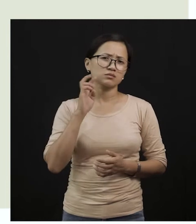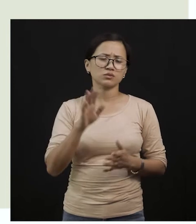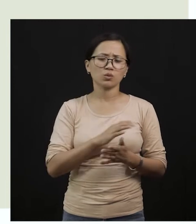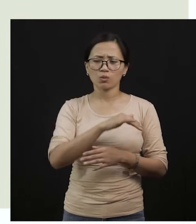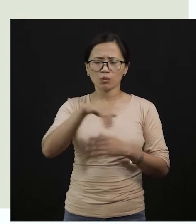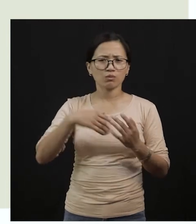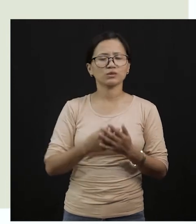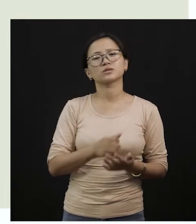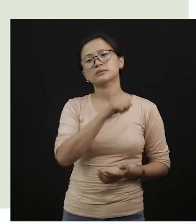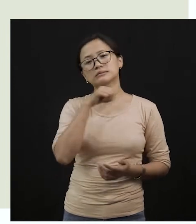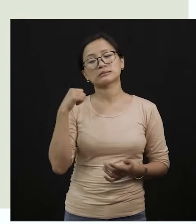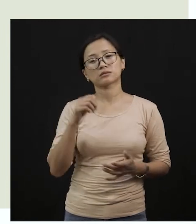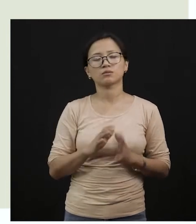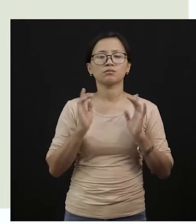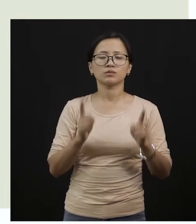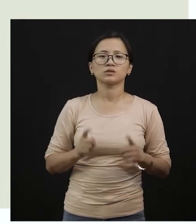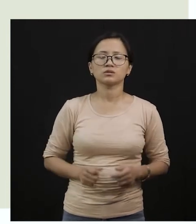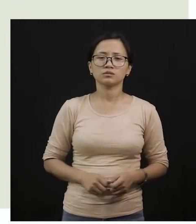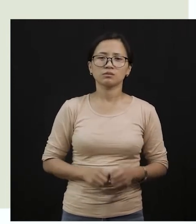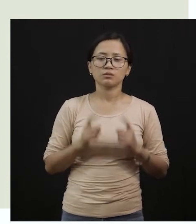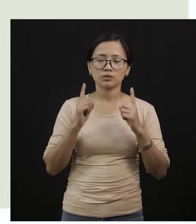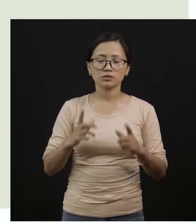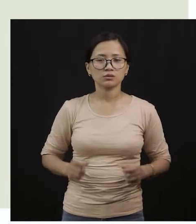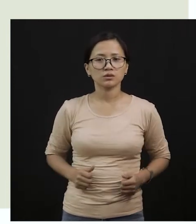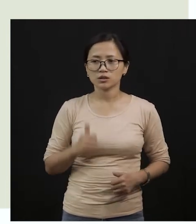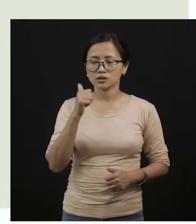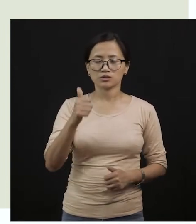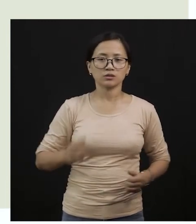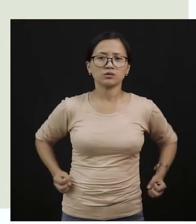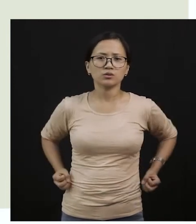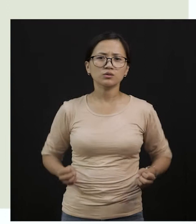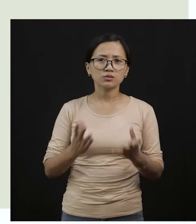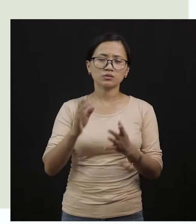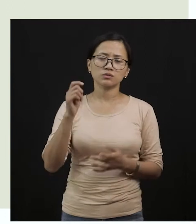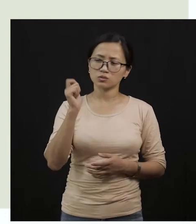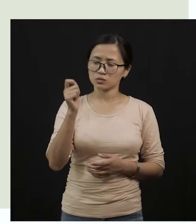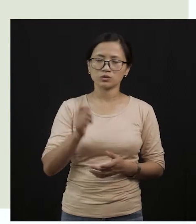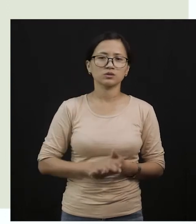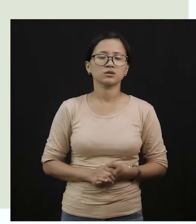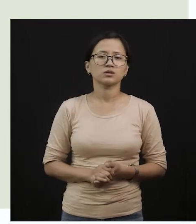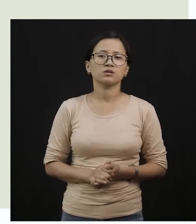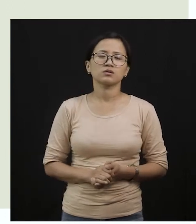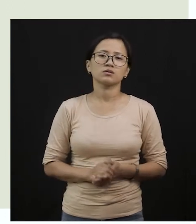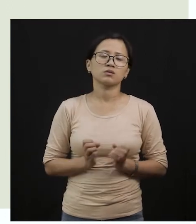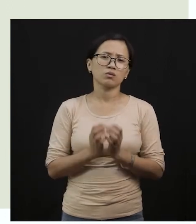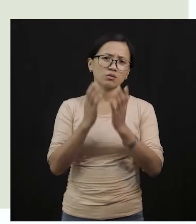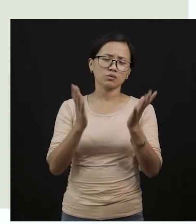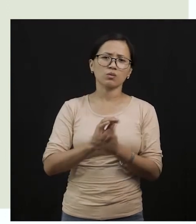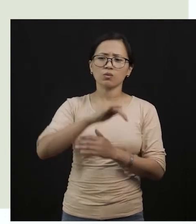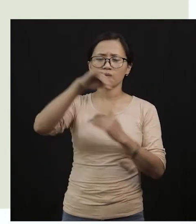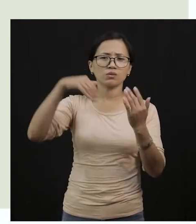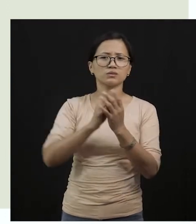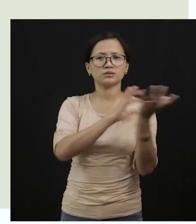but because of the good work that she started, people are working. Thousands of sisters are working all across the